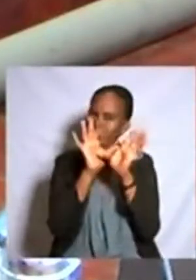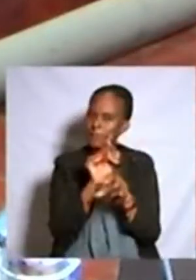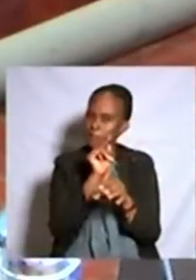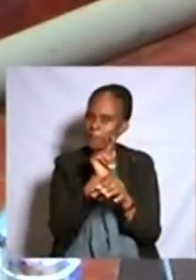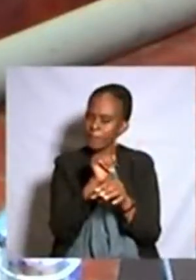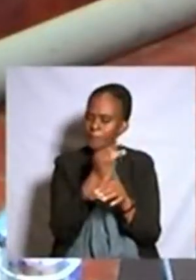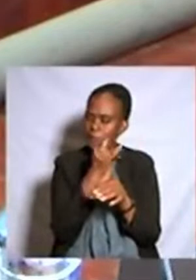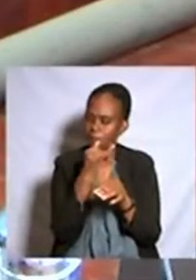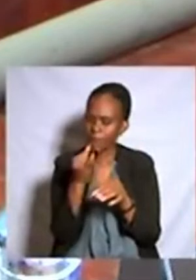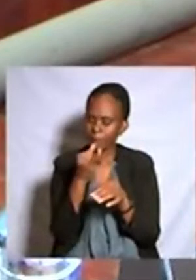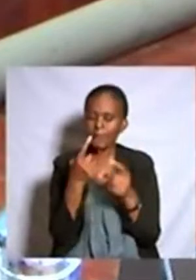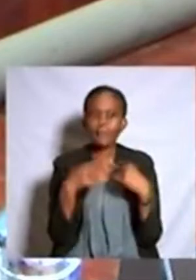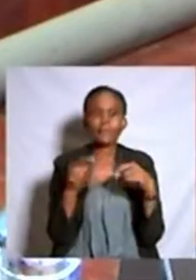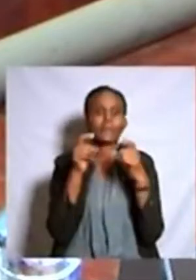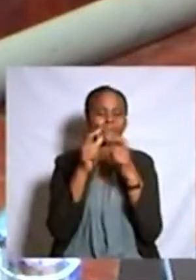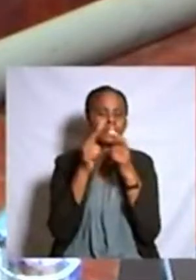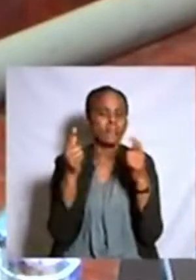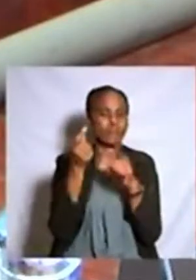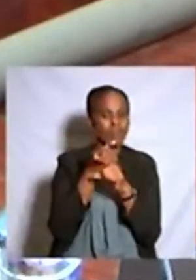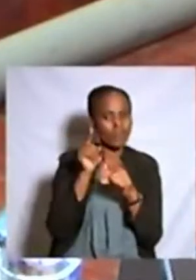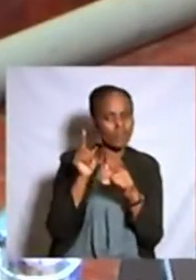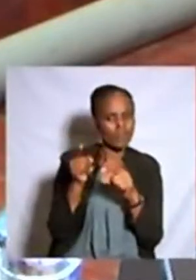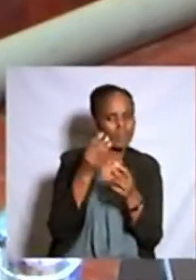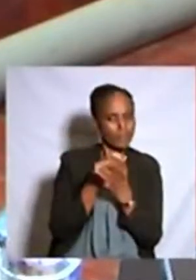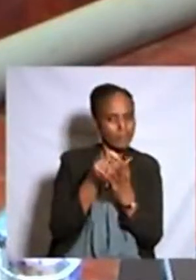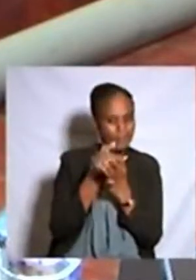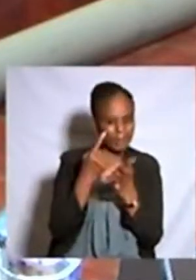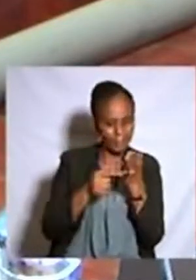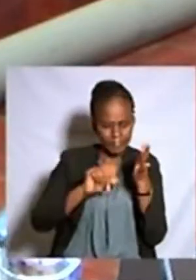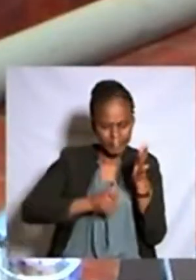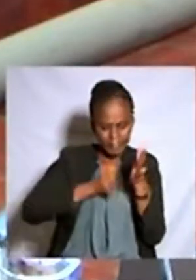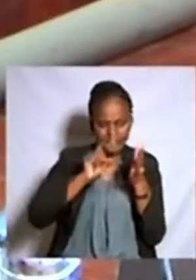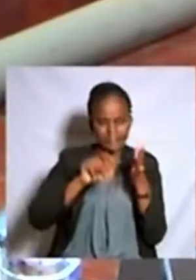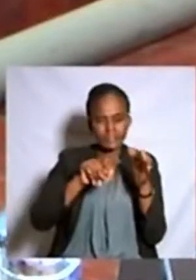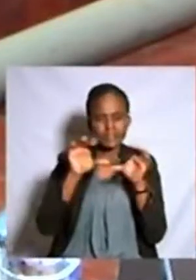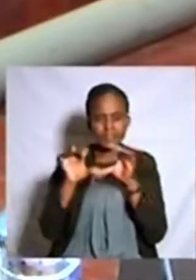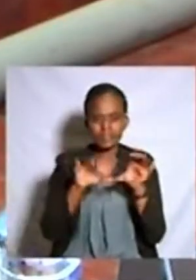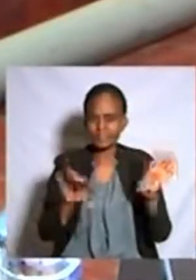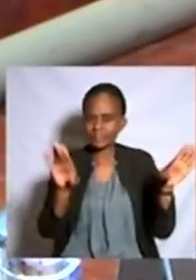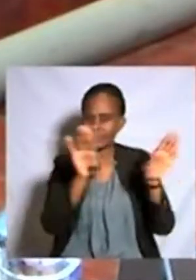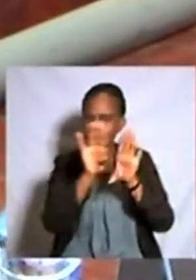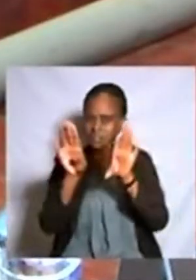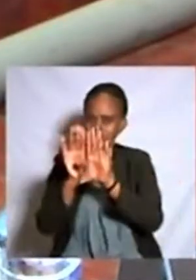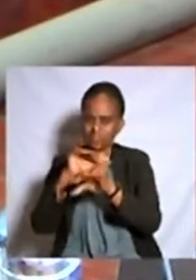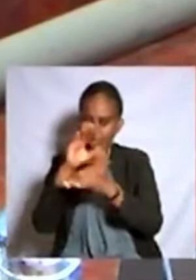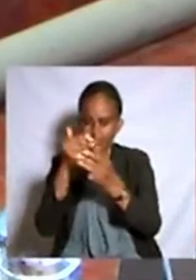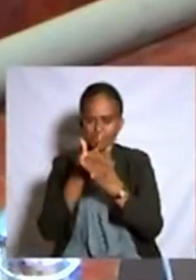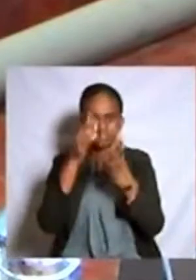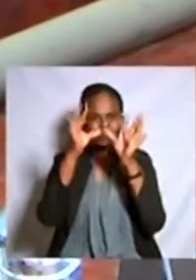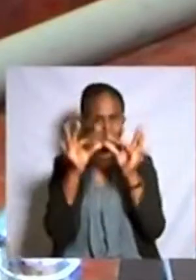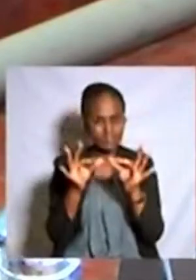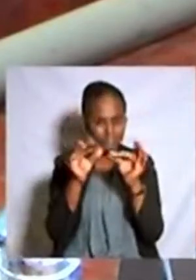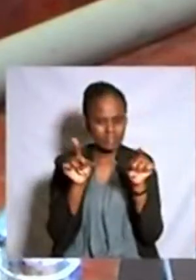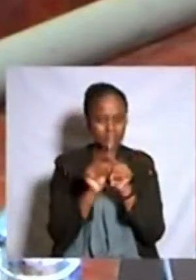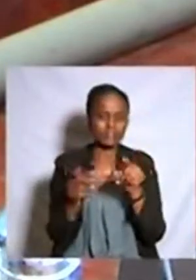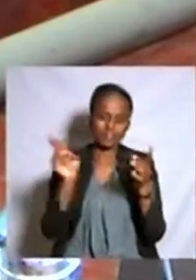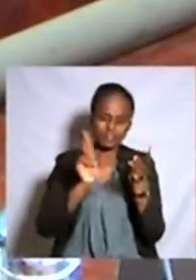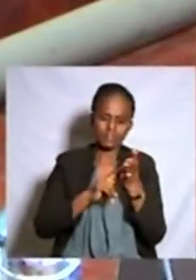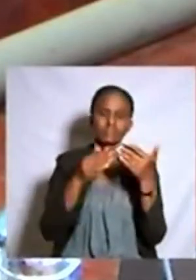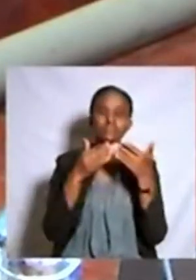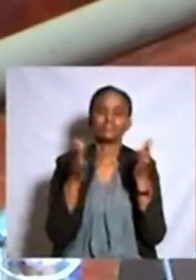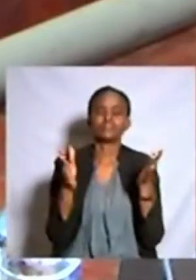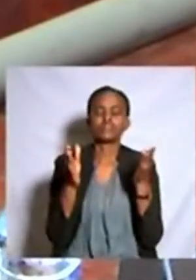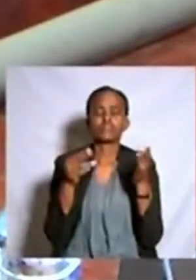particular item was a bit challenging from a system fund. What we needed to do was to close these accounts and then reopen them,